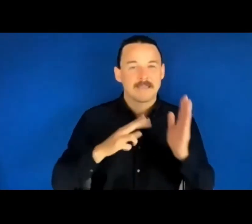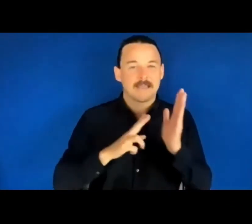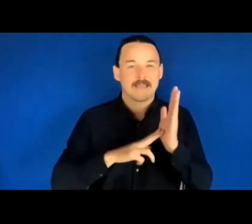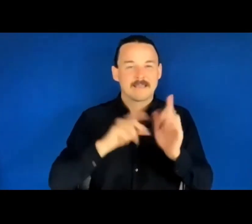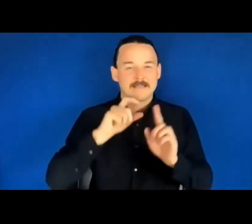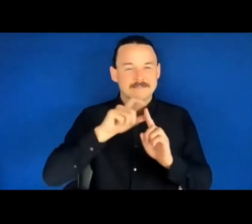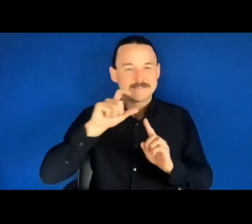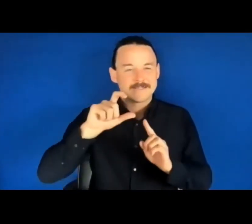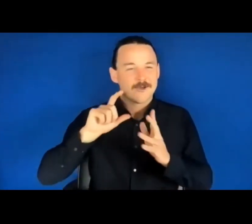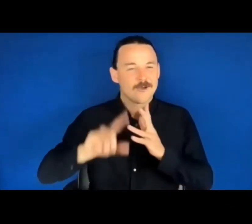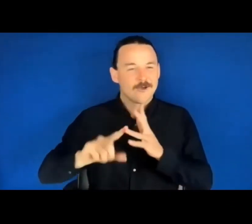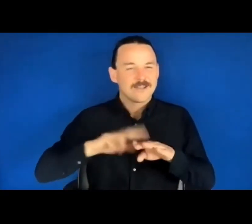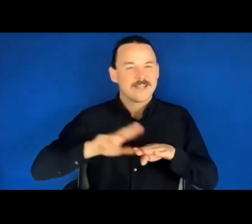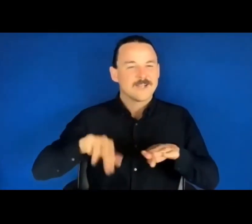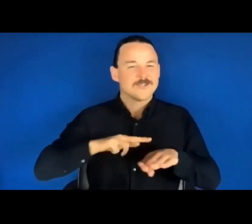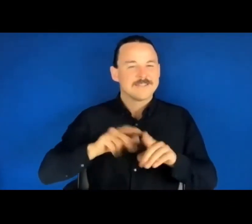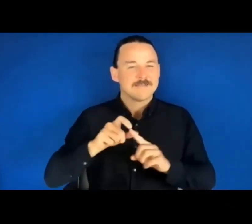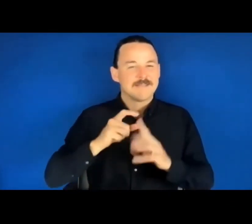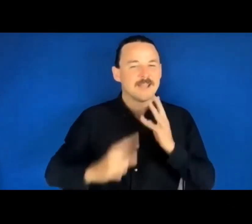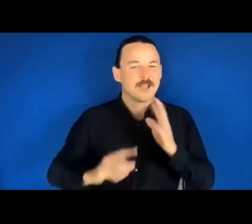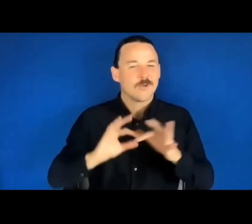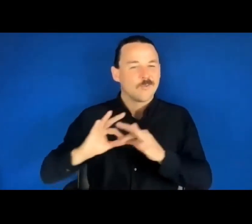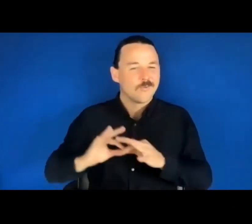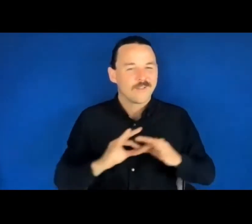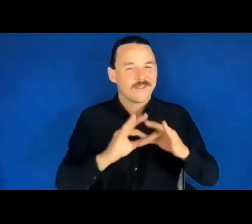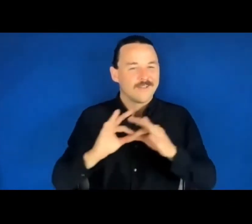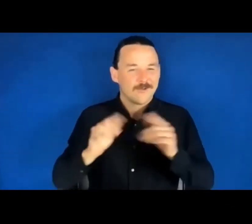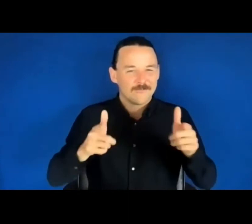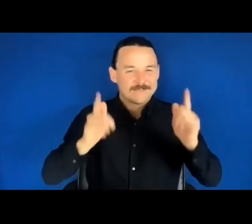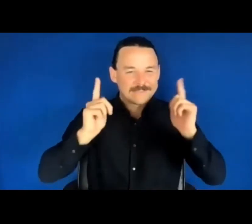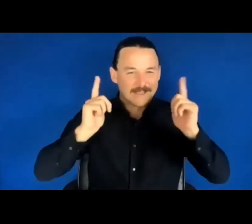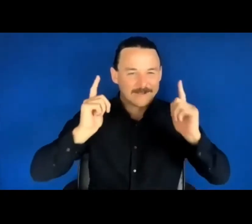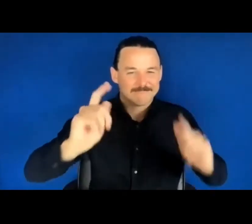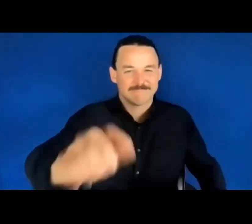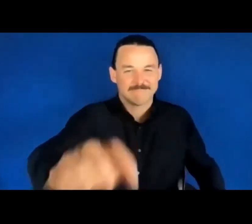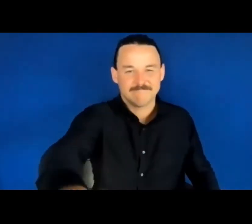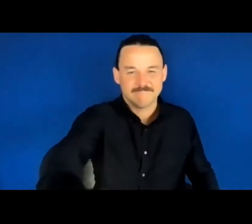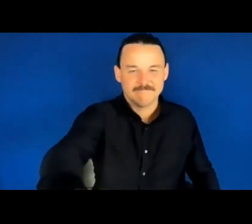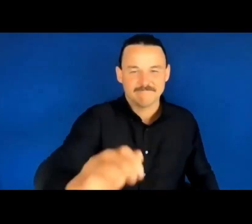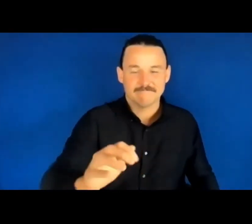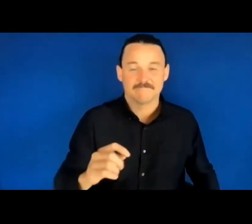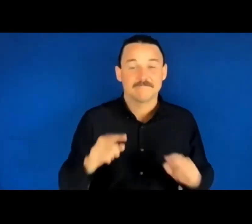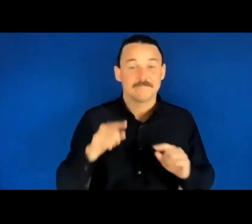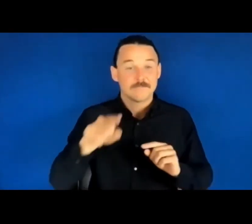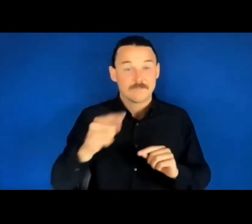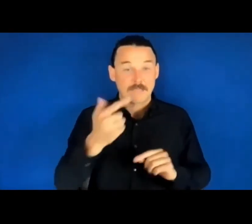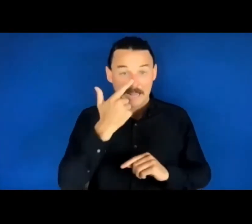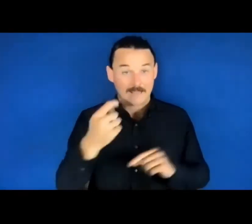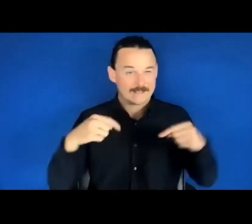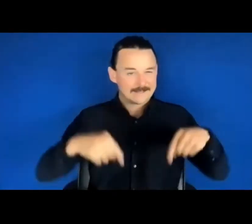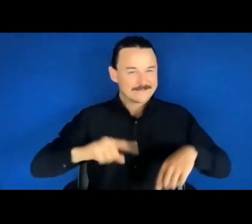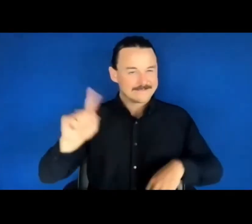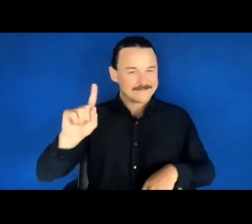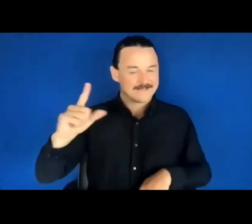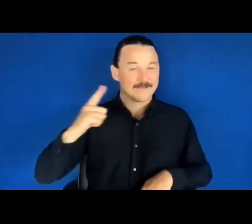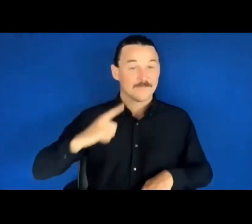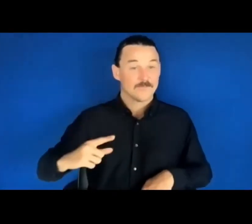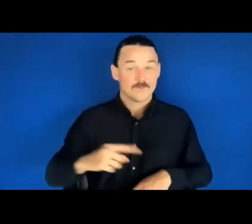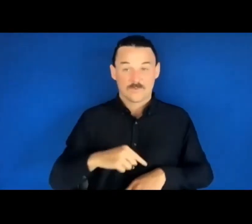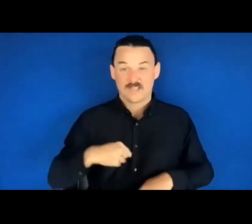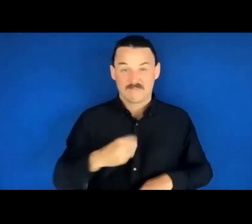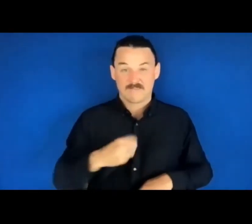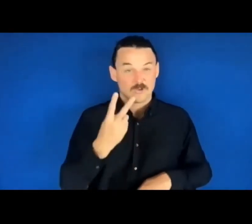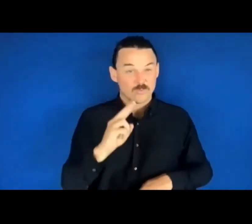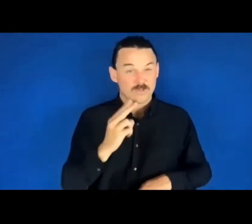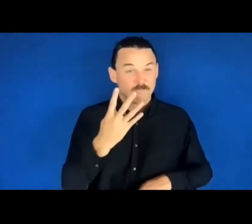for today. You've come on a great day. We have 24 practitioners from tertiary education institutions